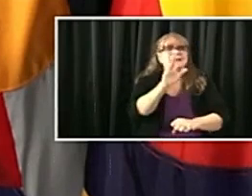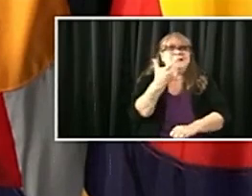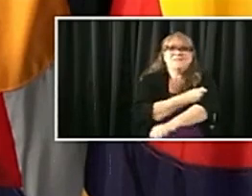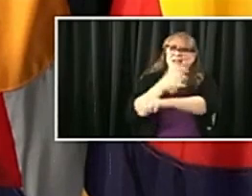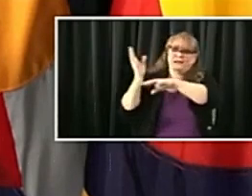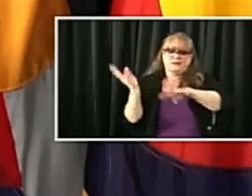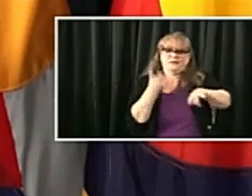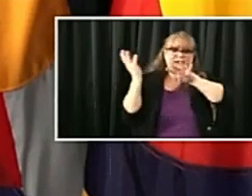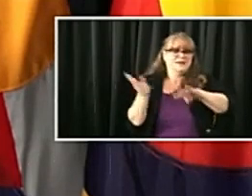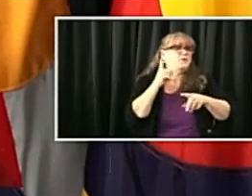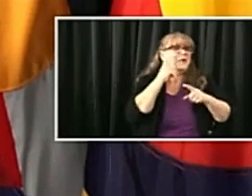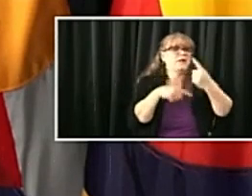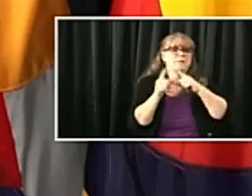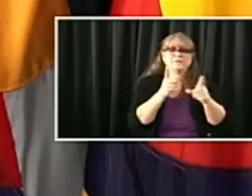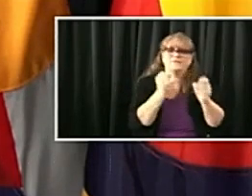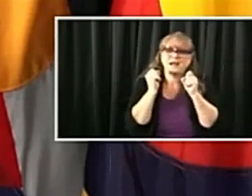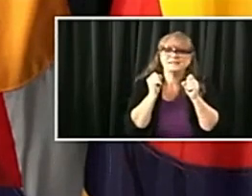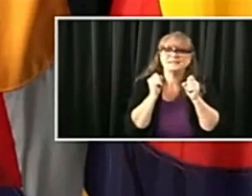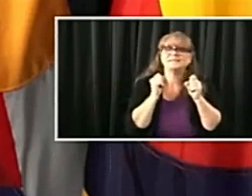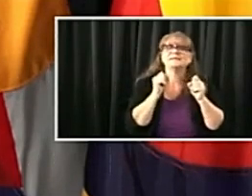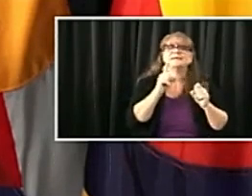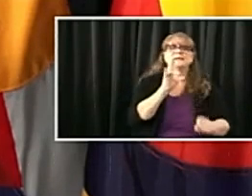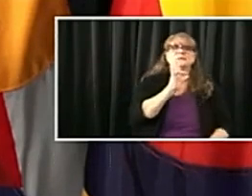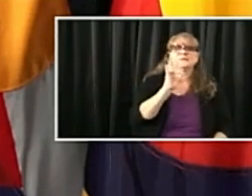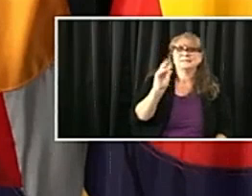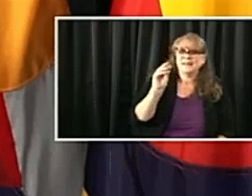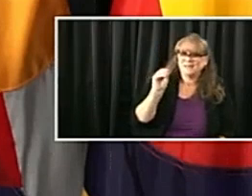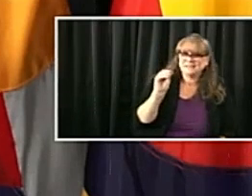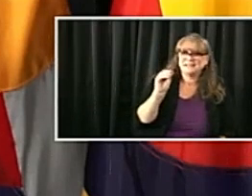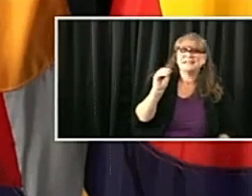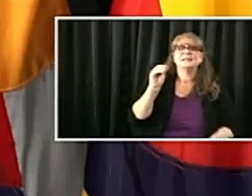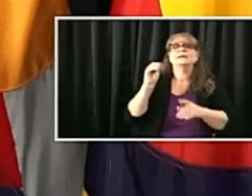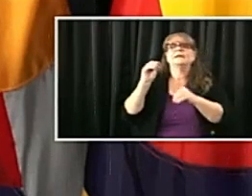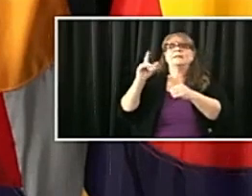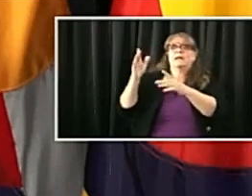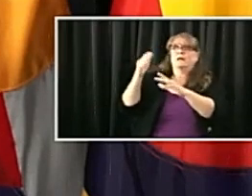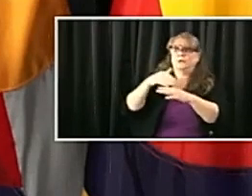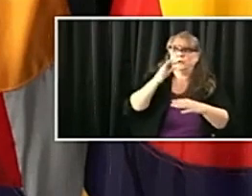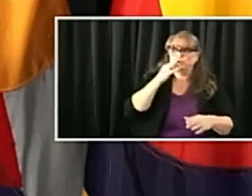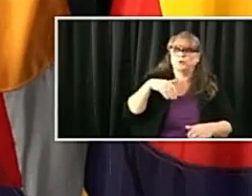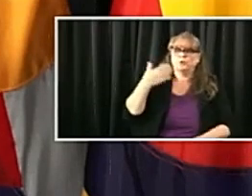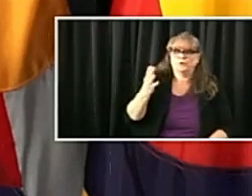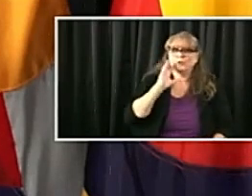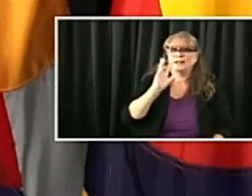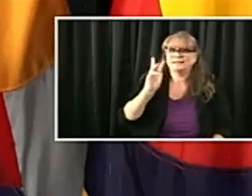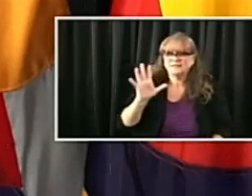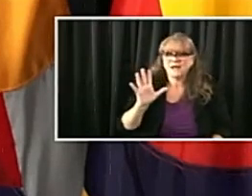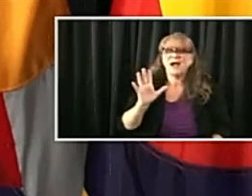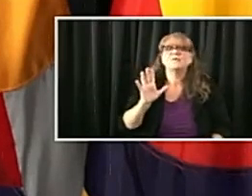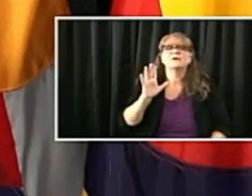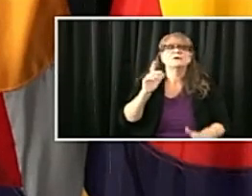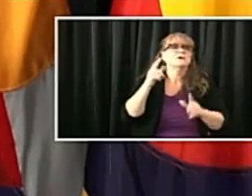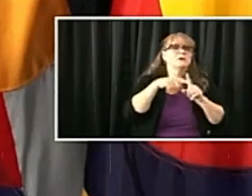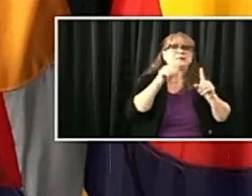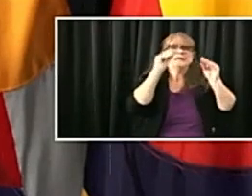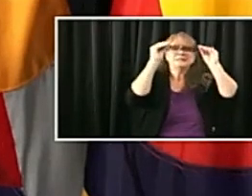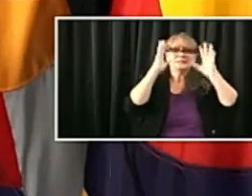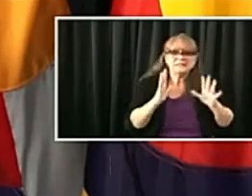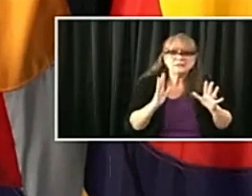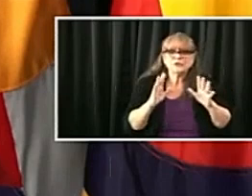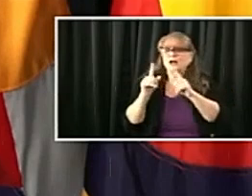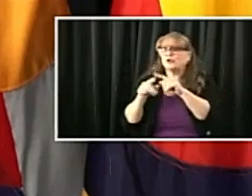then, of course, 65 and up, teachers and essential workers, as soon as we get the supplies that allow that. And we can do